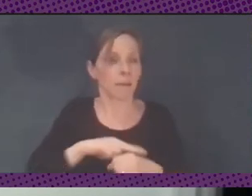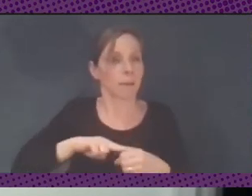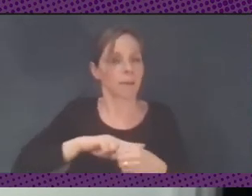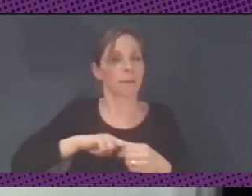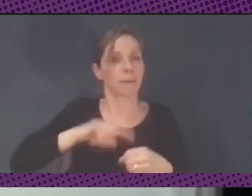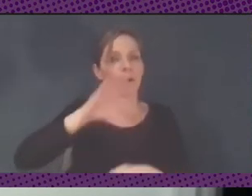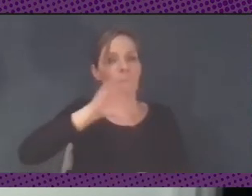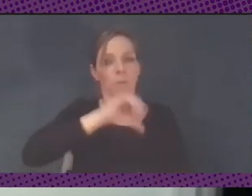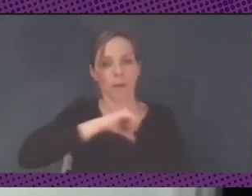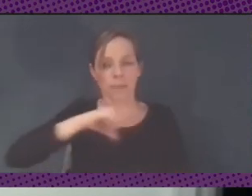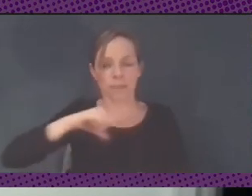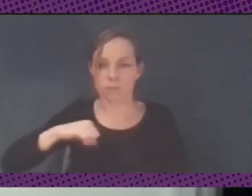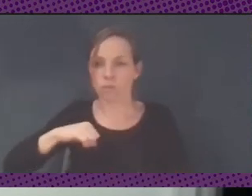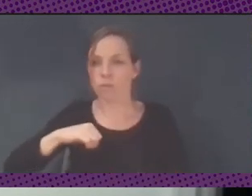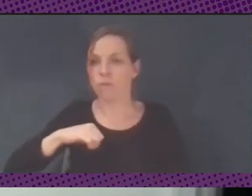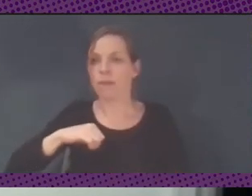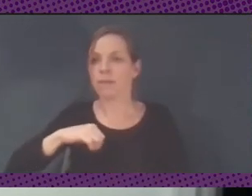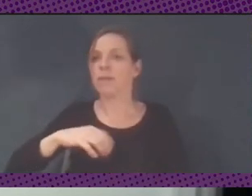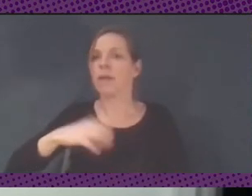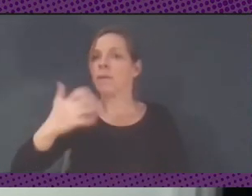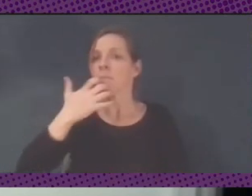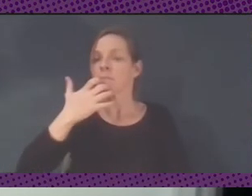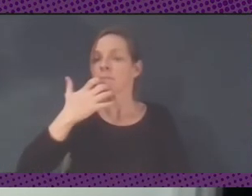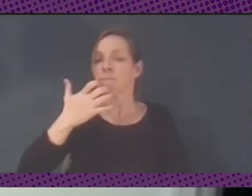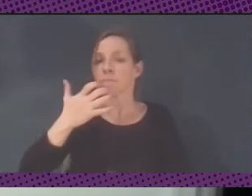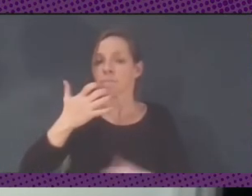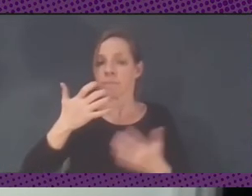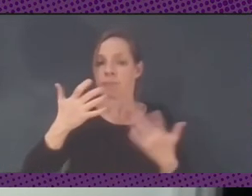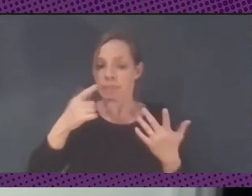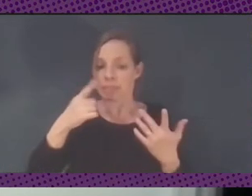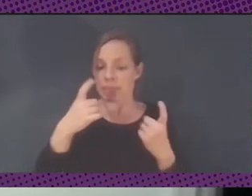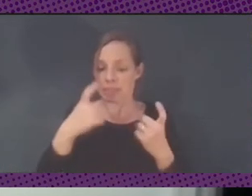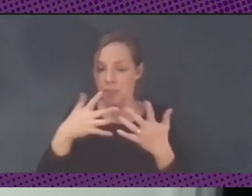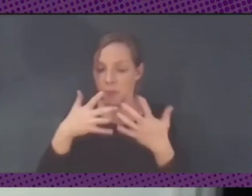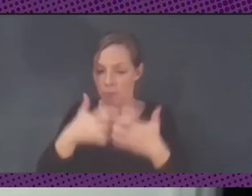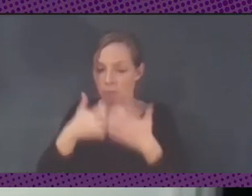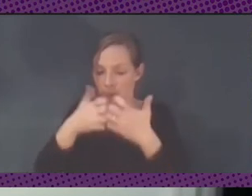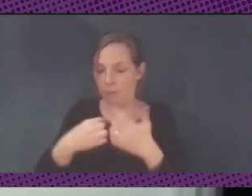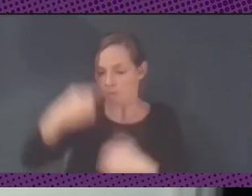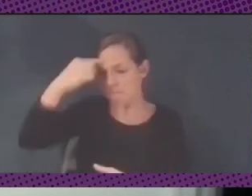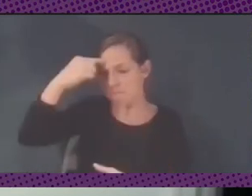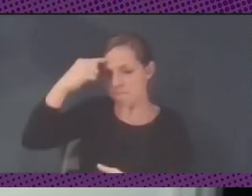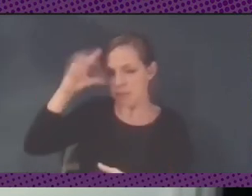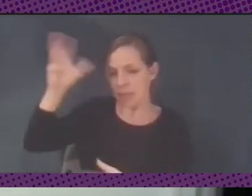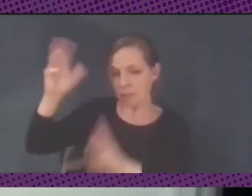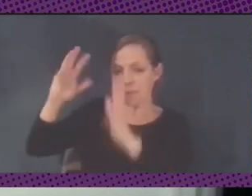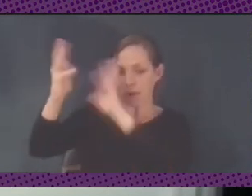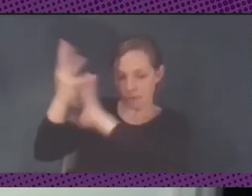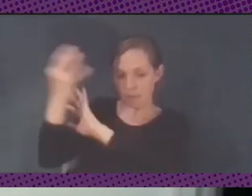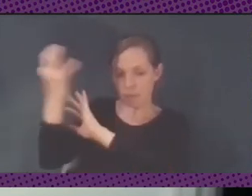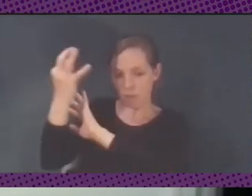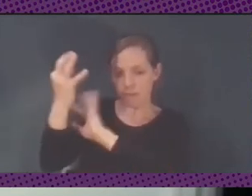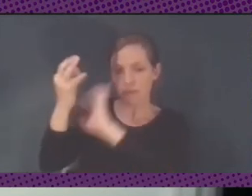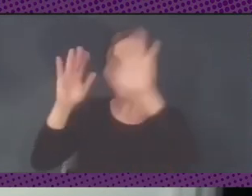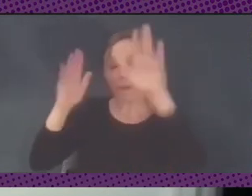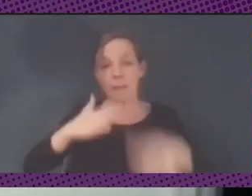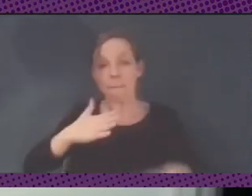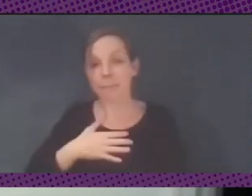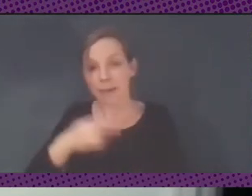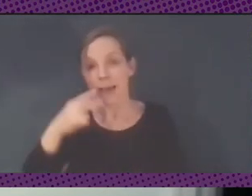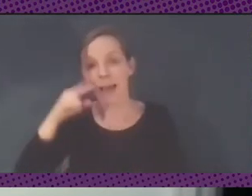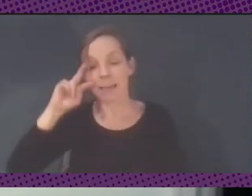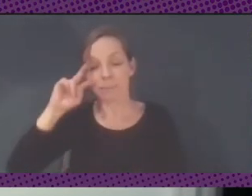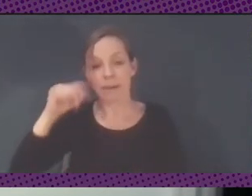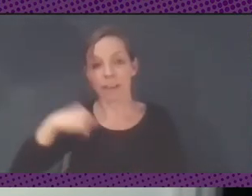about climate justice. But at the same time, I know from my experience that where the left gives up fighting for the state,